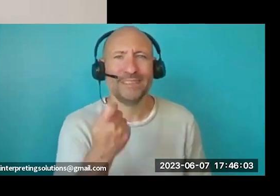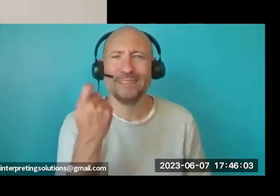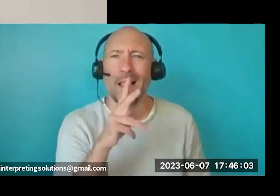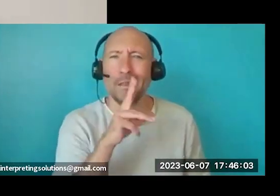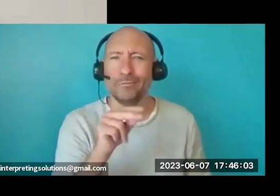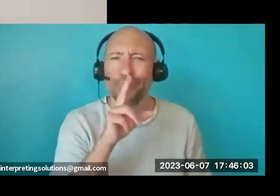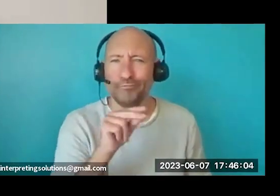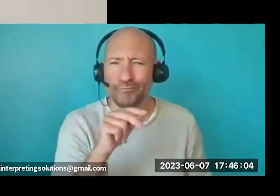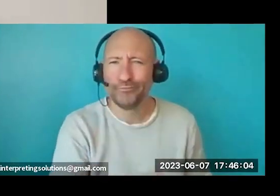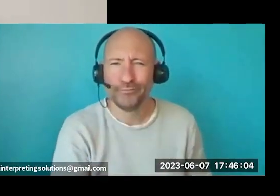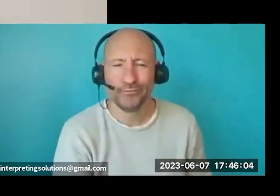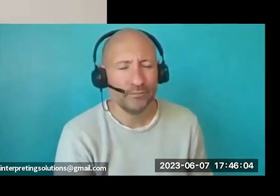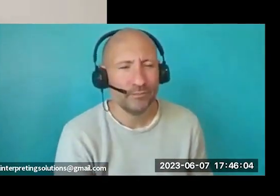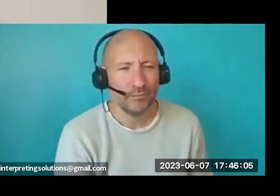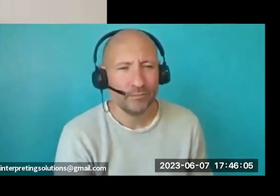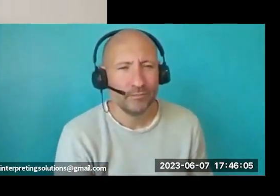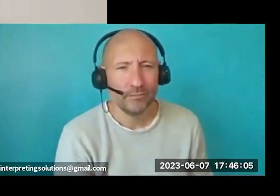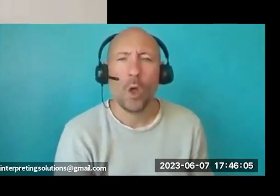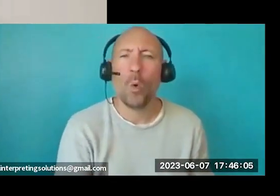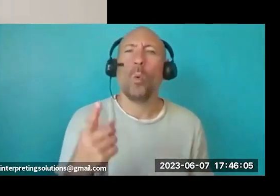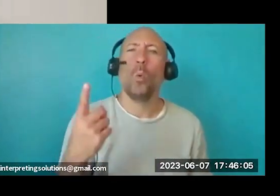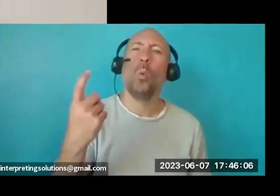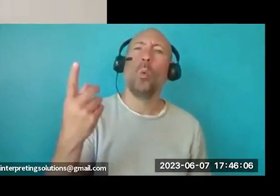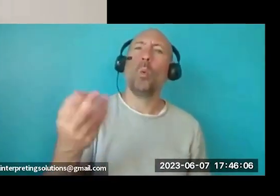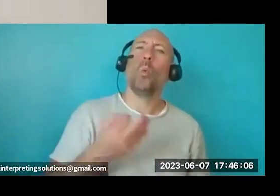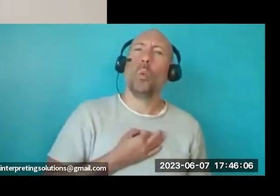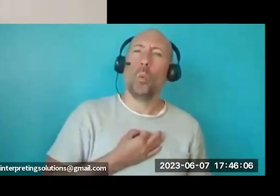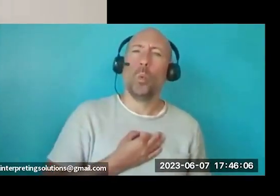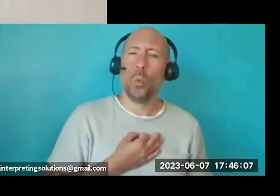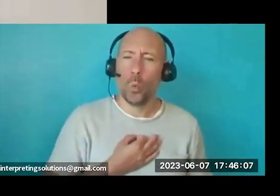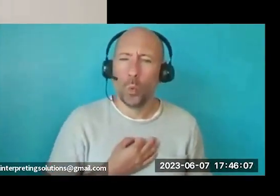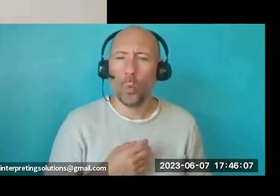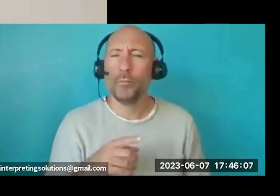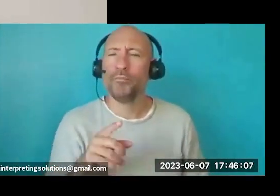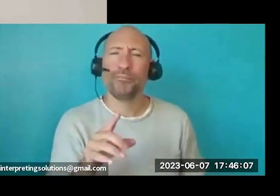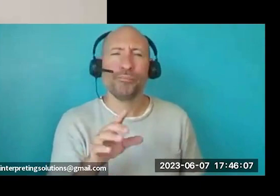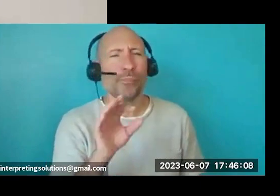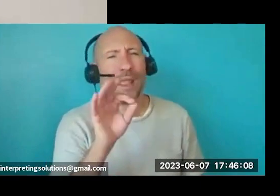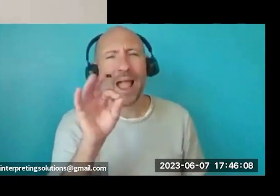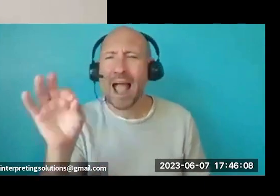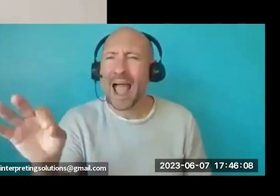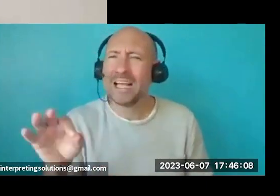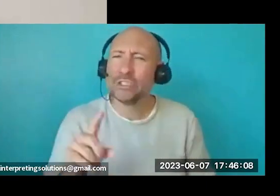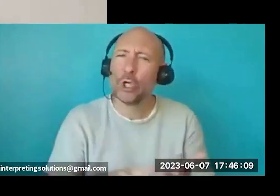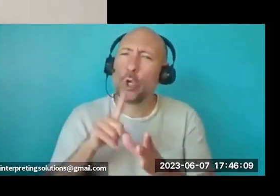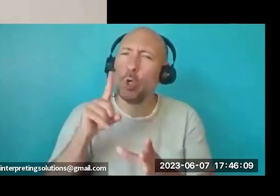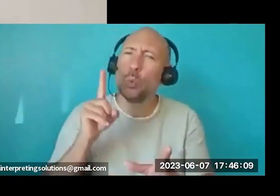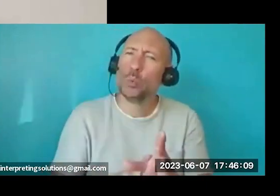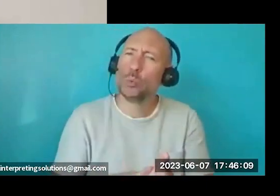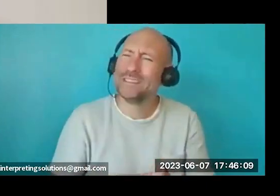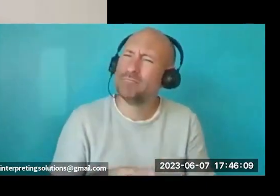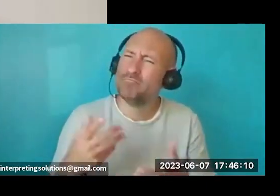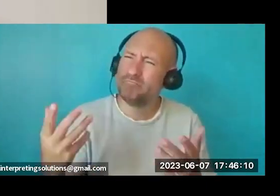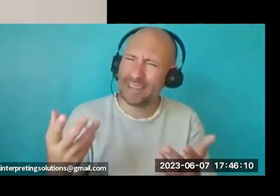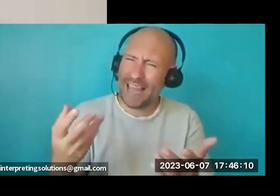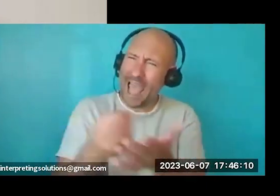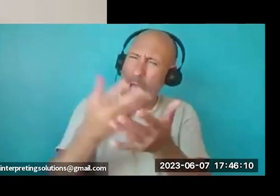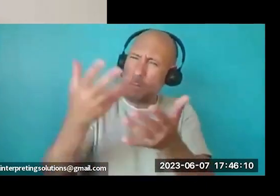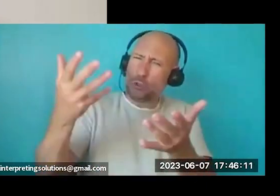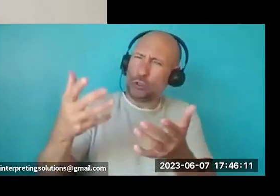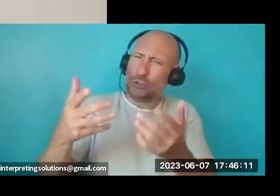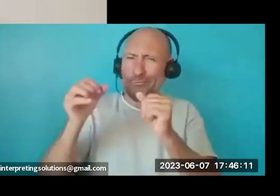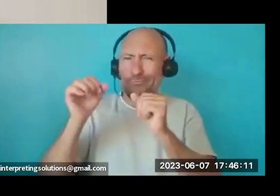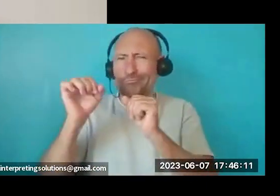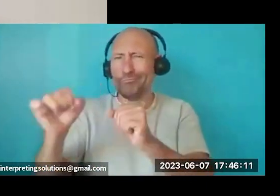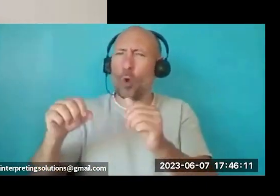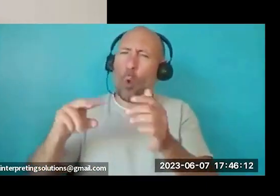Thank you, Lucy. There is another question which is interesting. What is the cost in terms of money for an